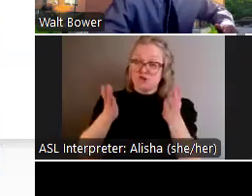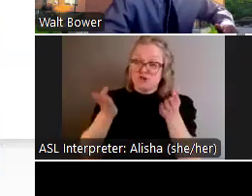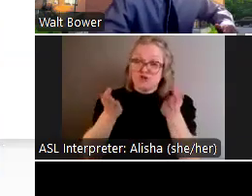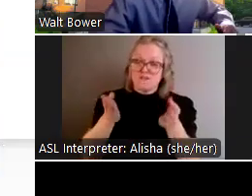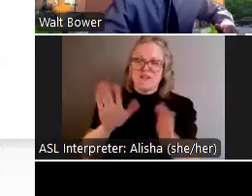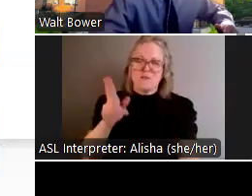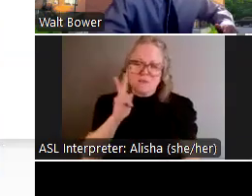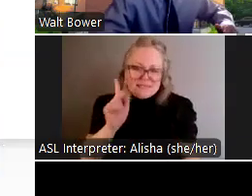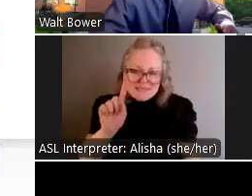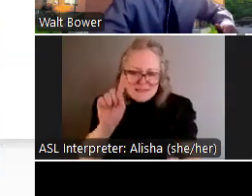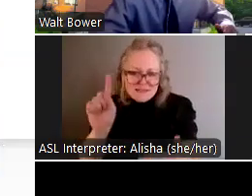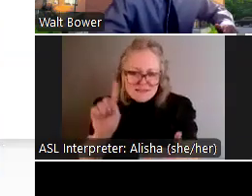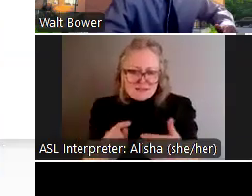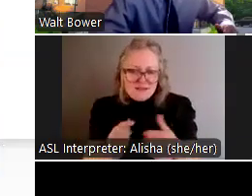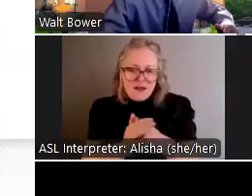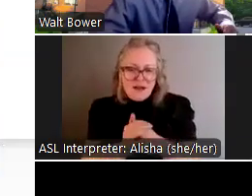see.